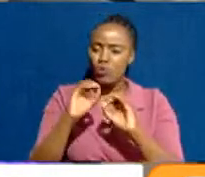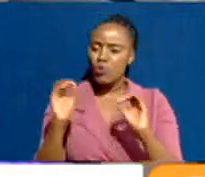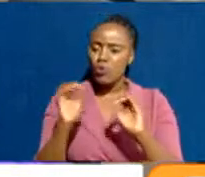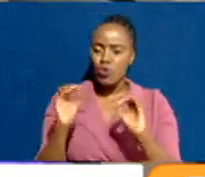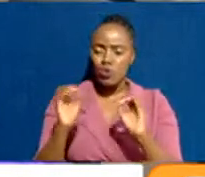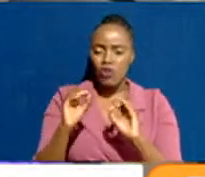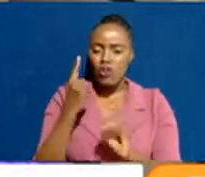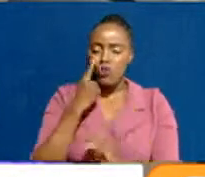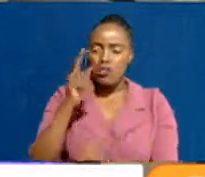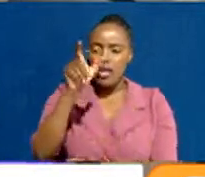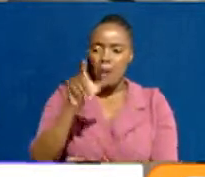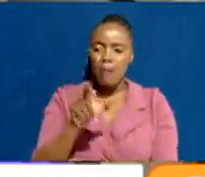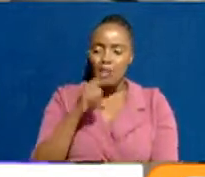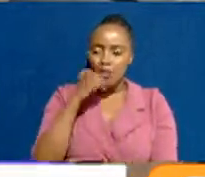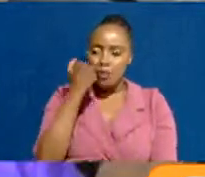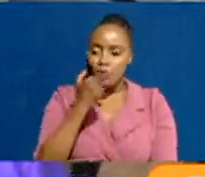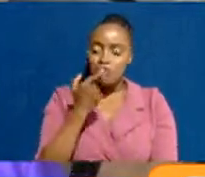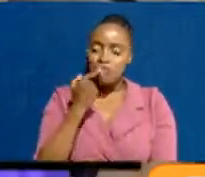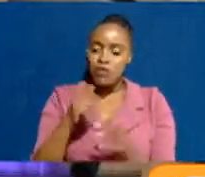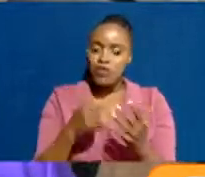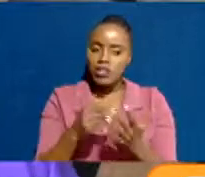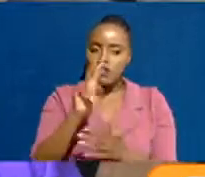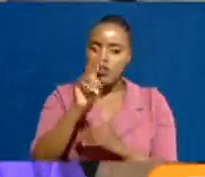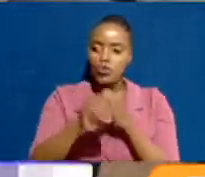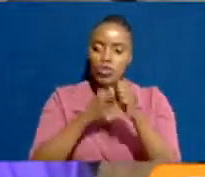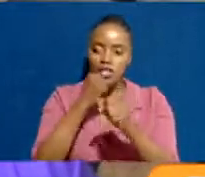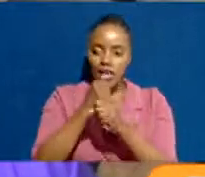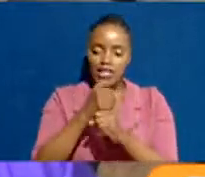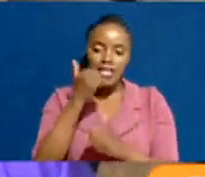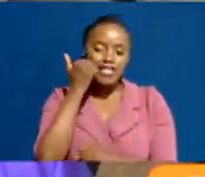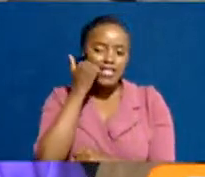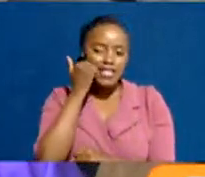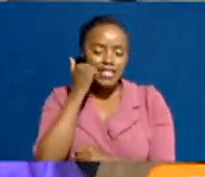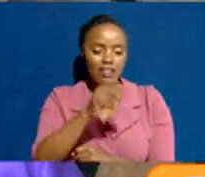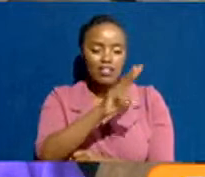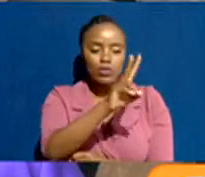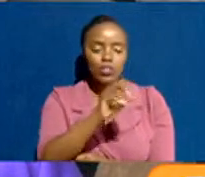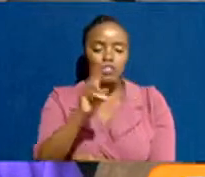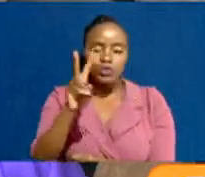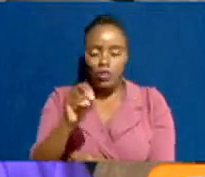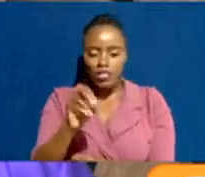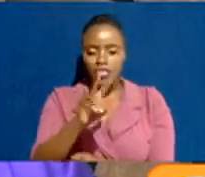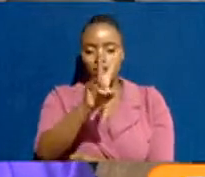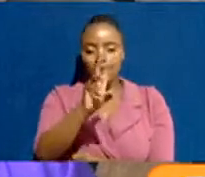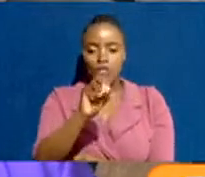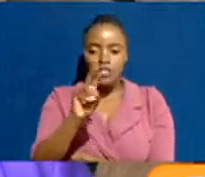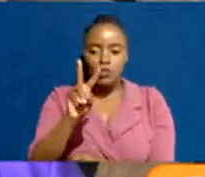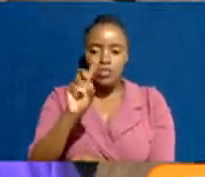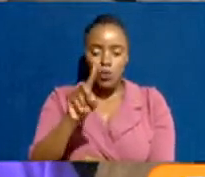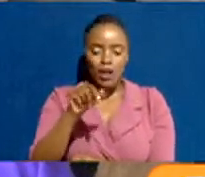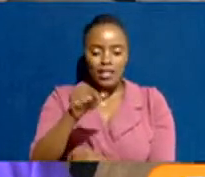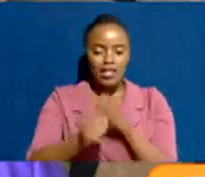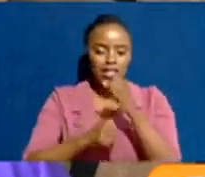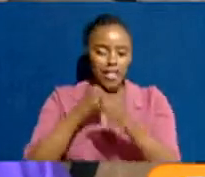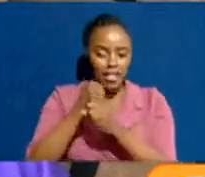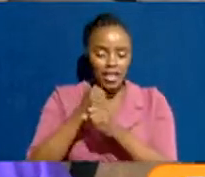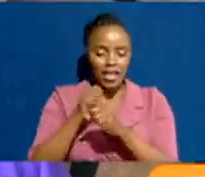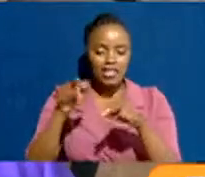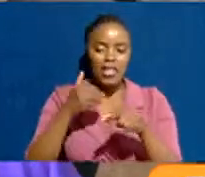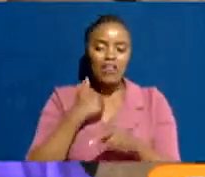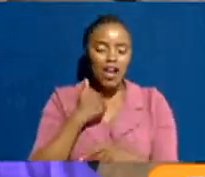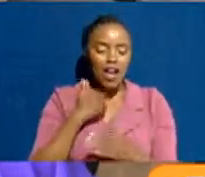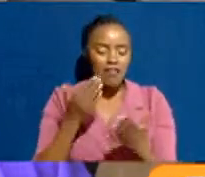Sasa unaona mtu sasa tuseme miaka kama mbili alikuwa amegojeka 2020 2021 tuseme hii mwaka hata ndio alikuwa at